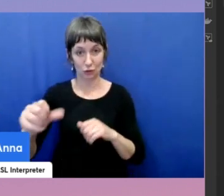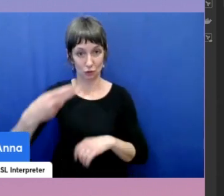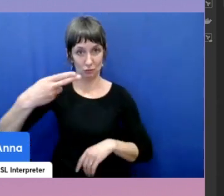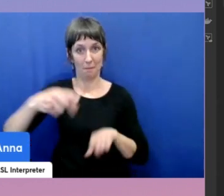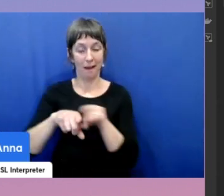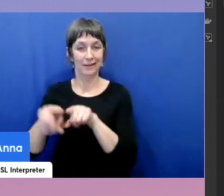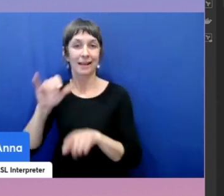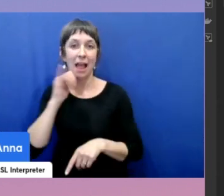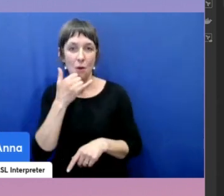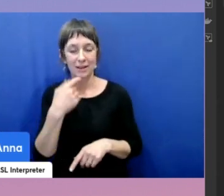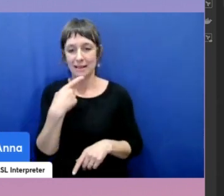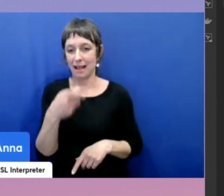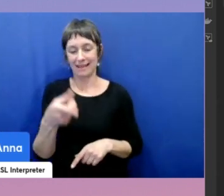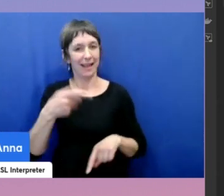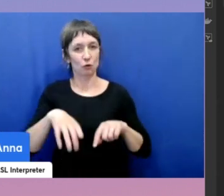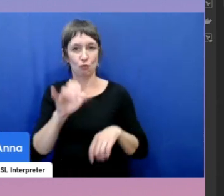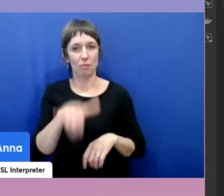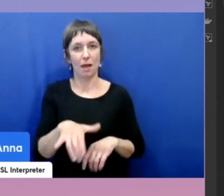that.